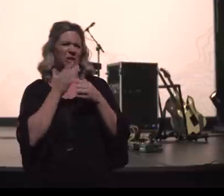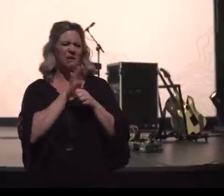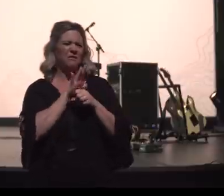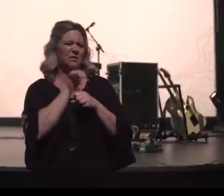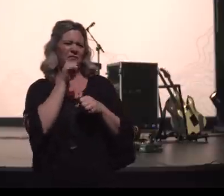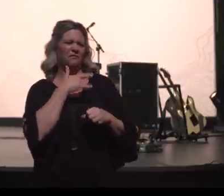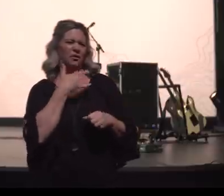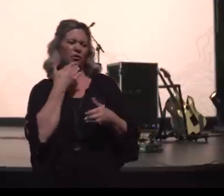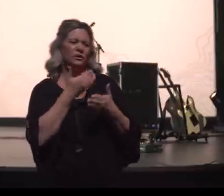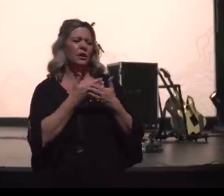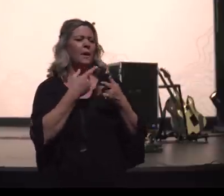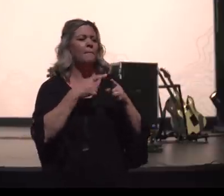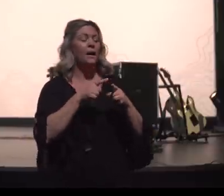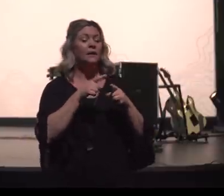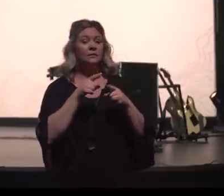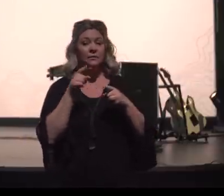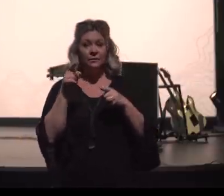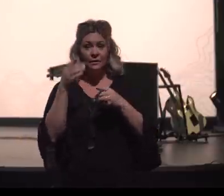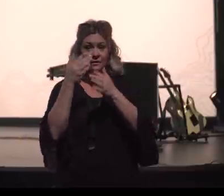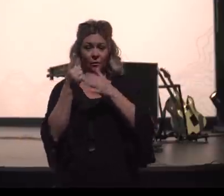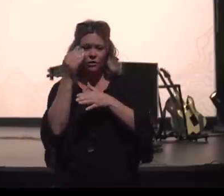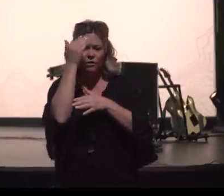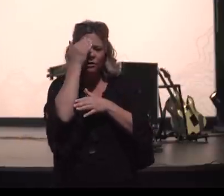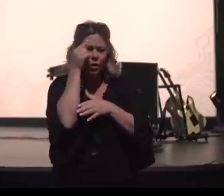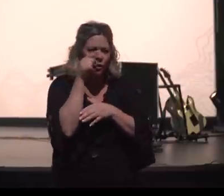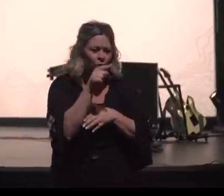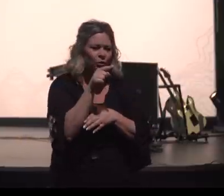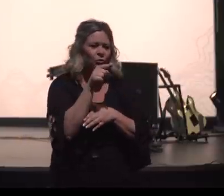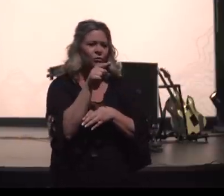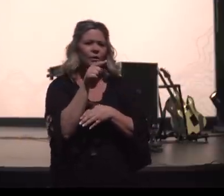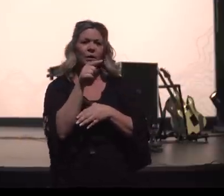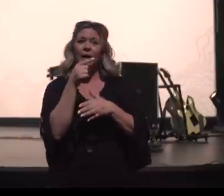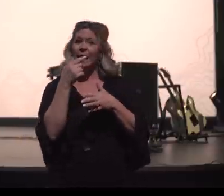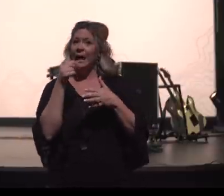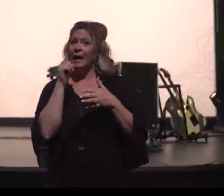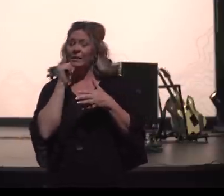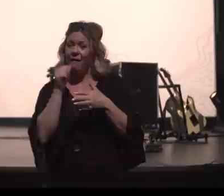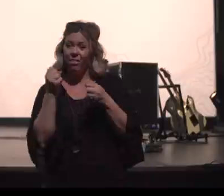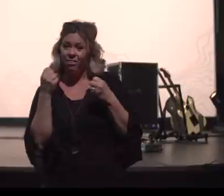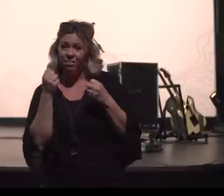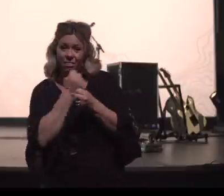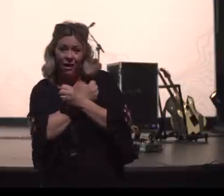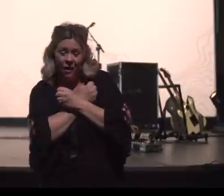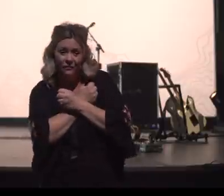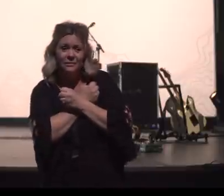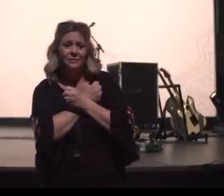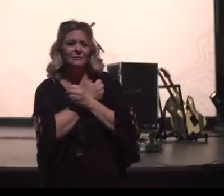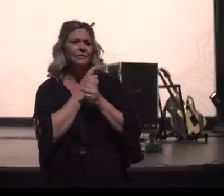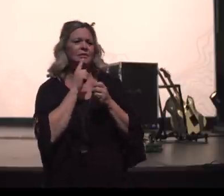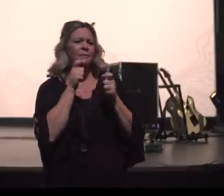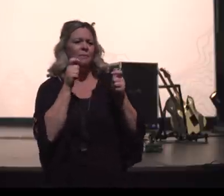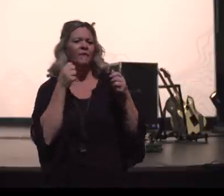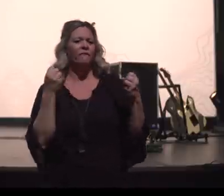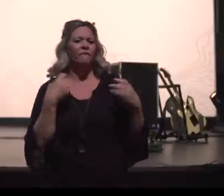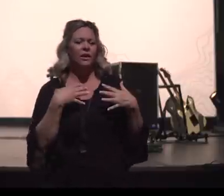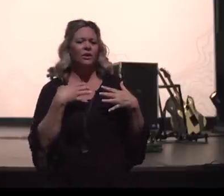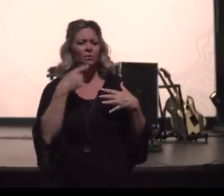He says, as he goes on, but to be known and not loved is our greatest fear. You think if someone knew all the things you've done, they'd reject